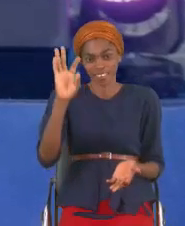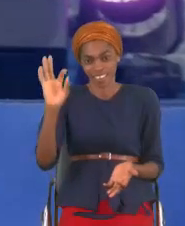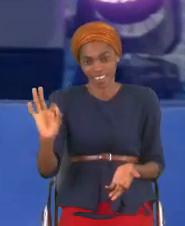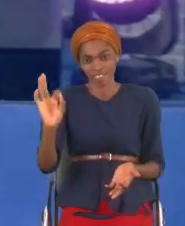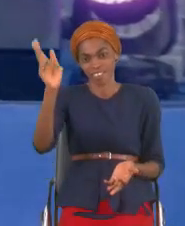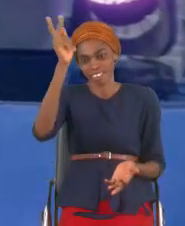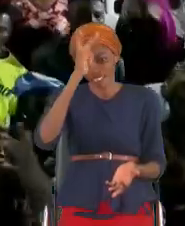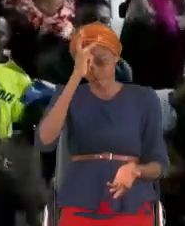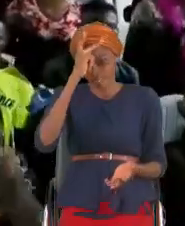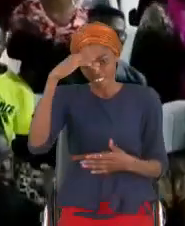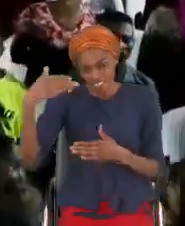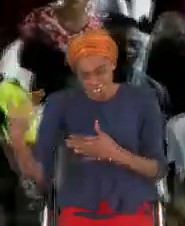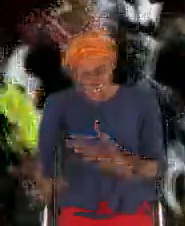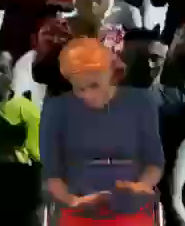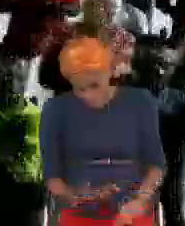Welcome, sir.